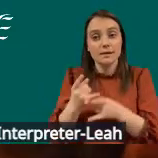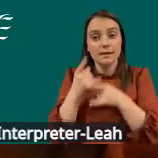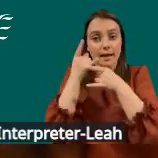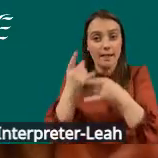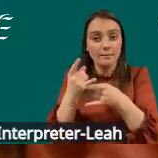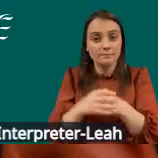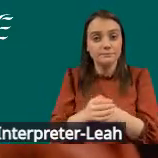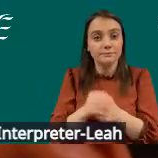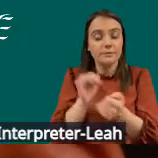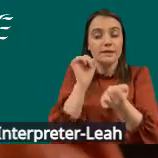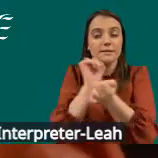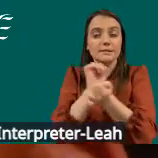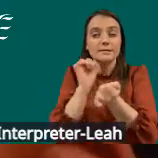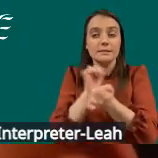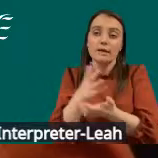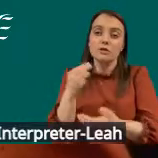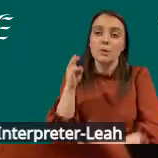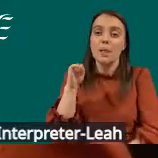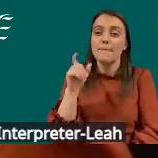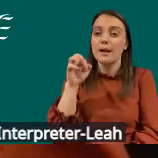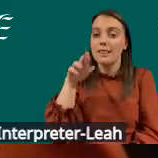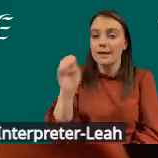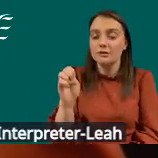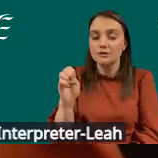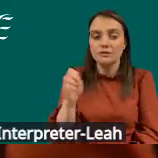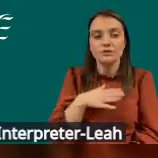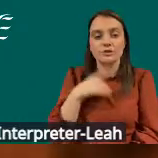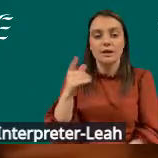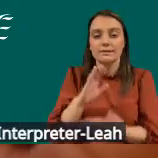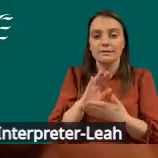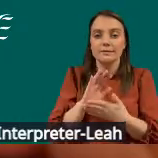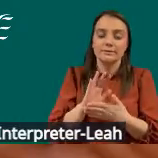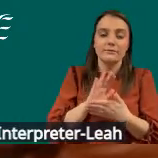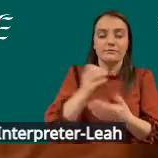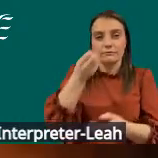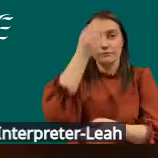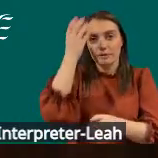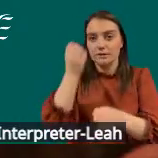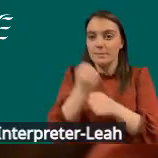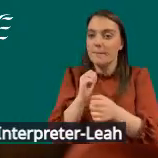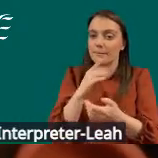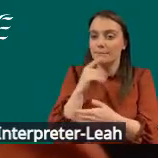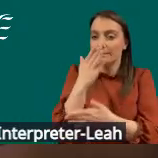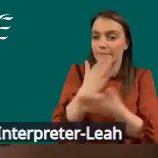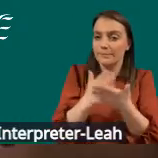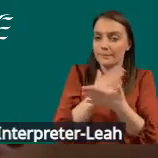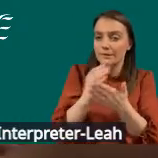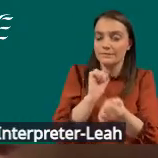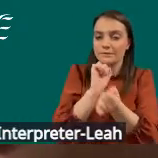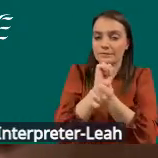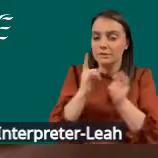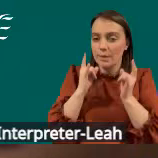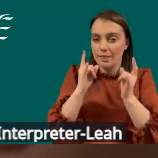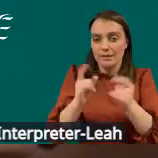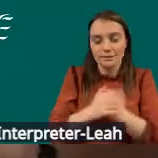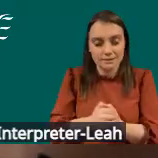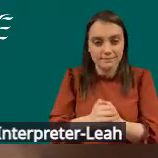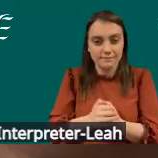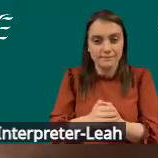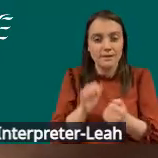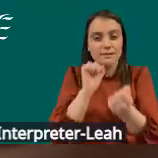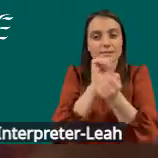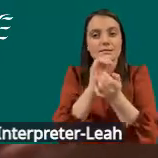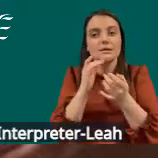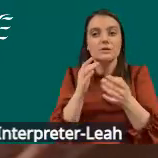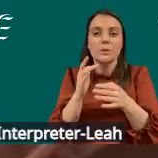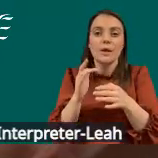Sexual pleasure is a much neglected yet fundamental part of sexual health. Research indicates that sexual pleasure contributes